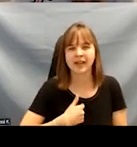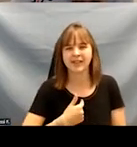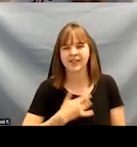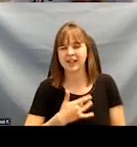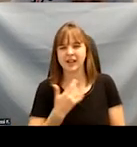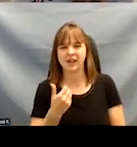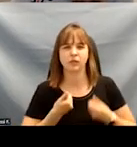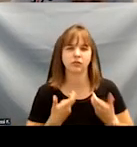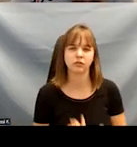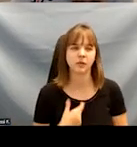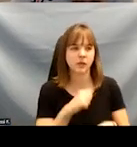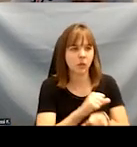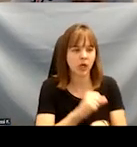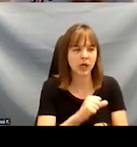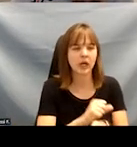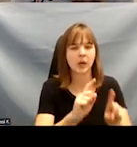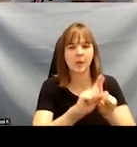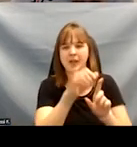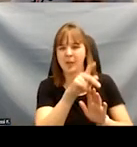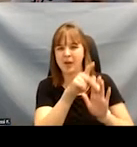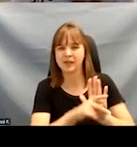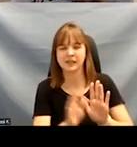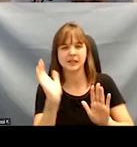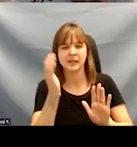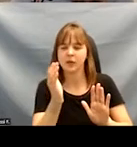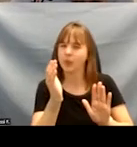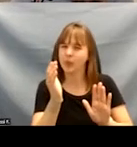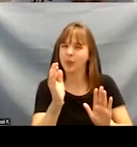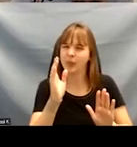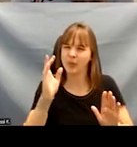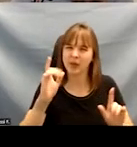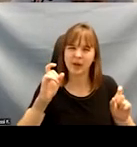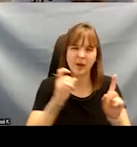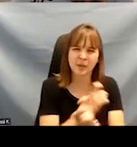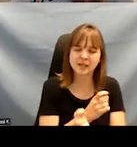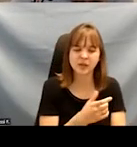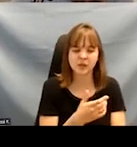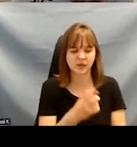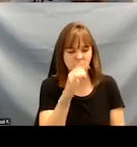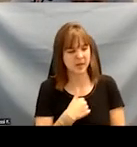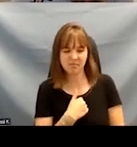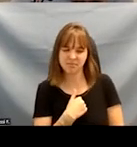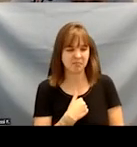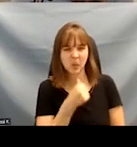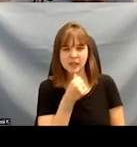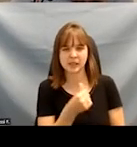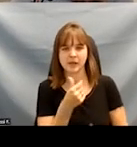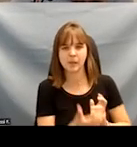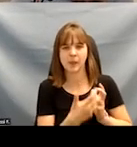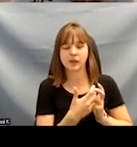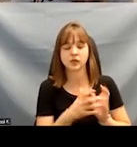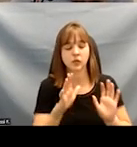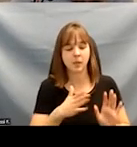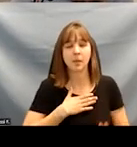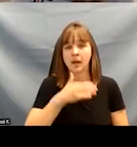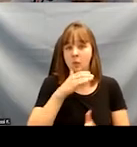a lot of complexity in that world that wasn't right for what I wanted to do. When my wife and I got